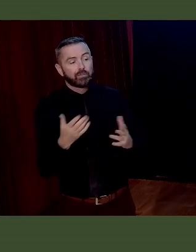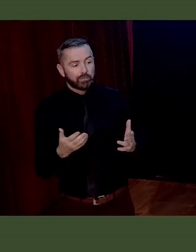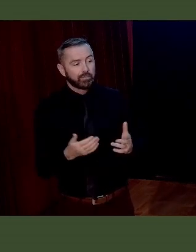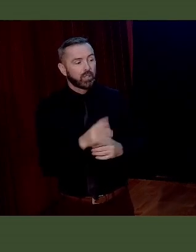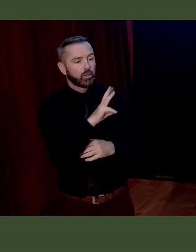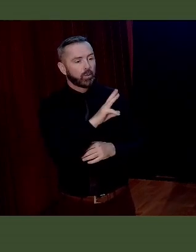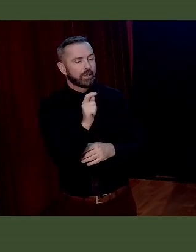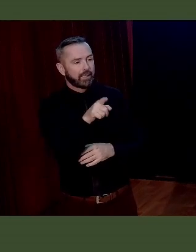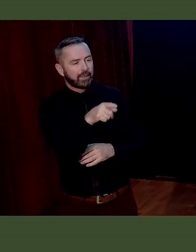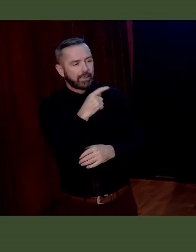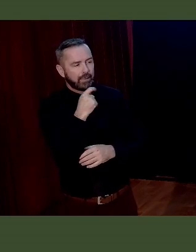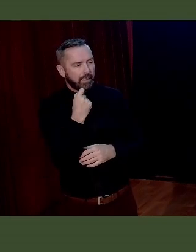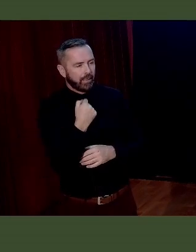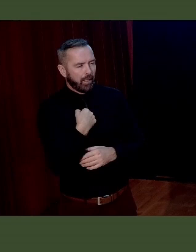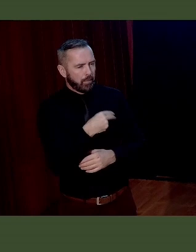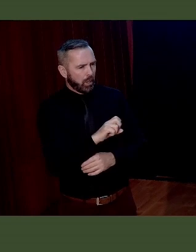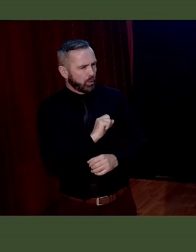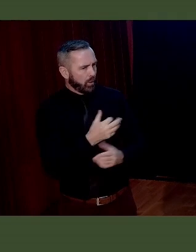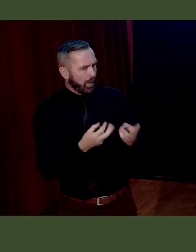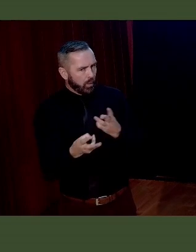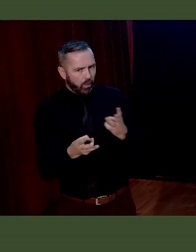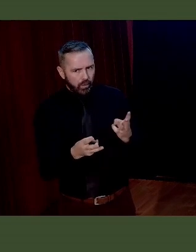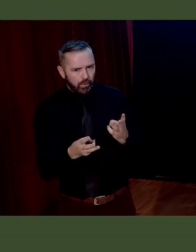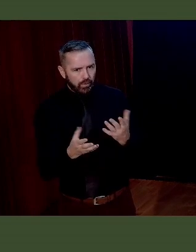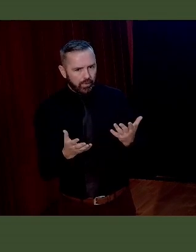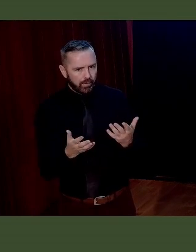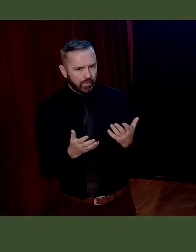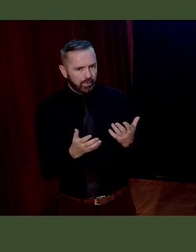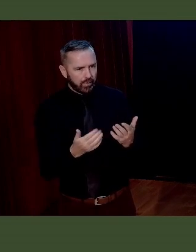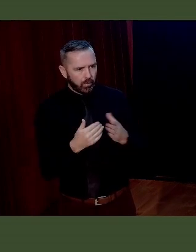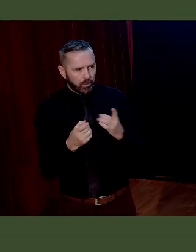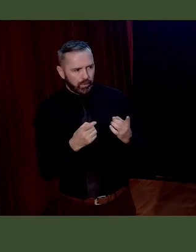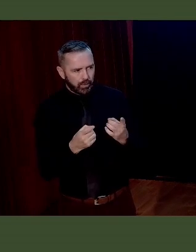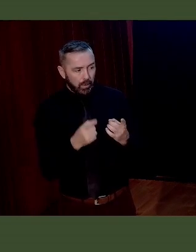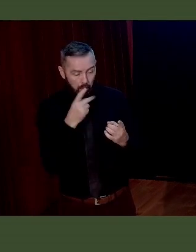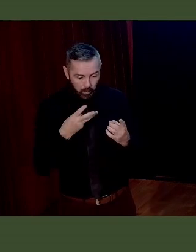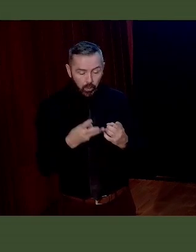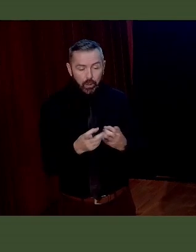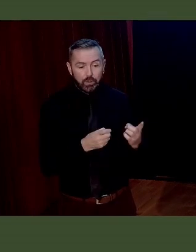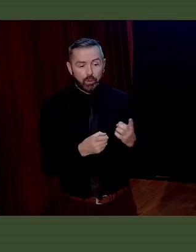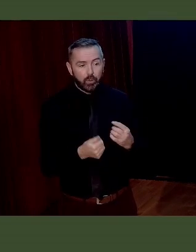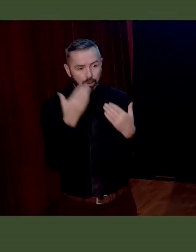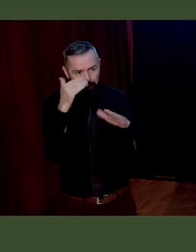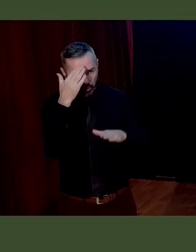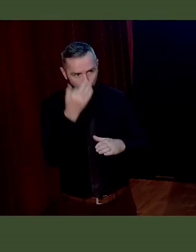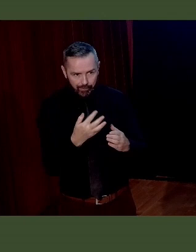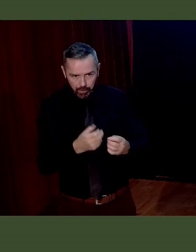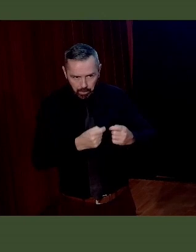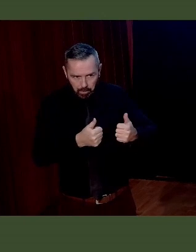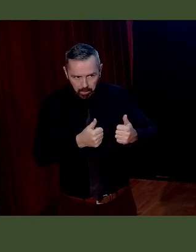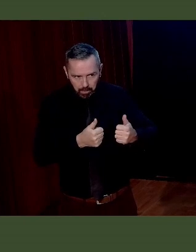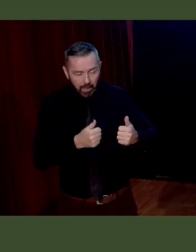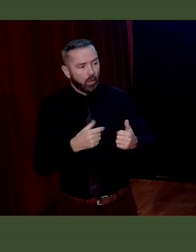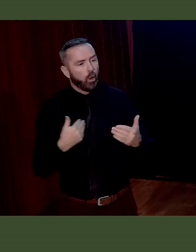fact, WT said, I'm not sure how it's going to work, he says, but we know we're going to do it and we'll let you know in good time. In fact,